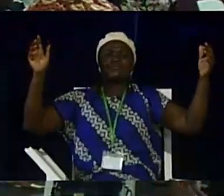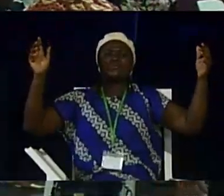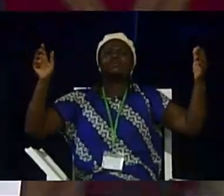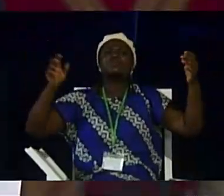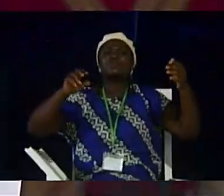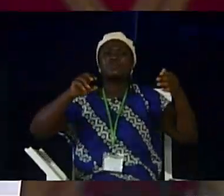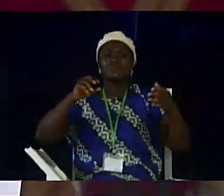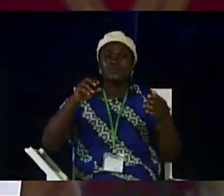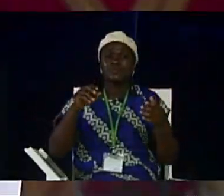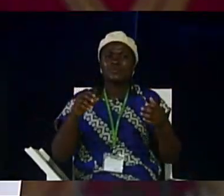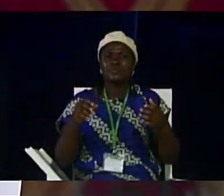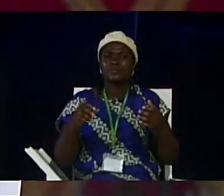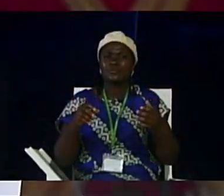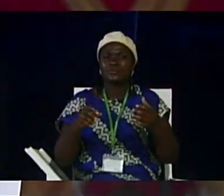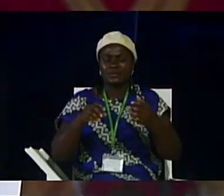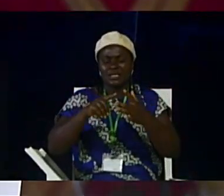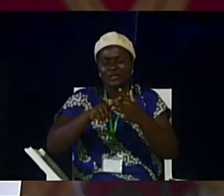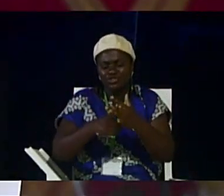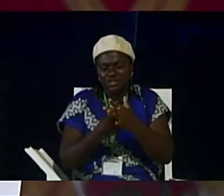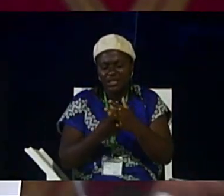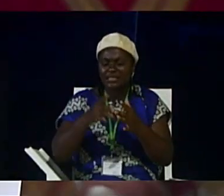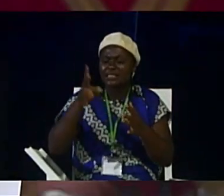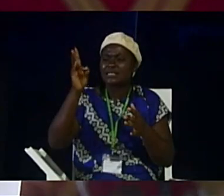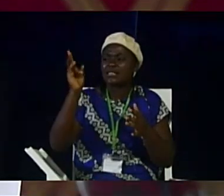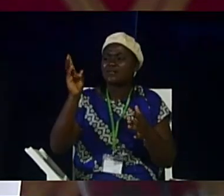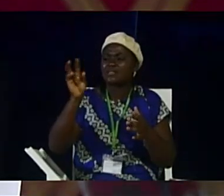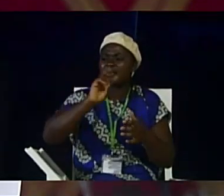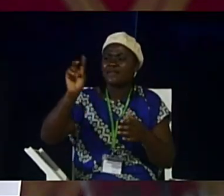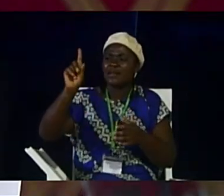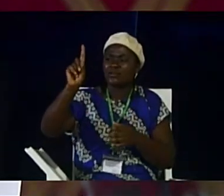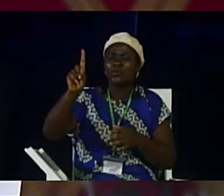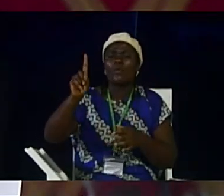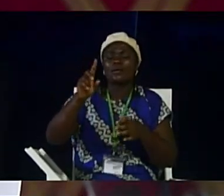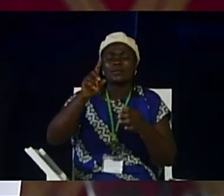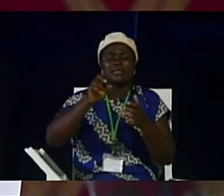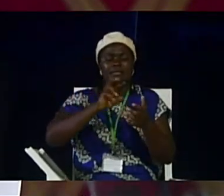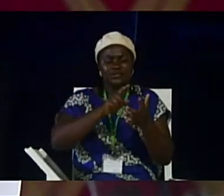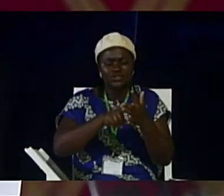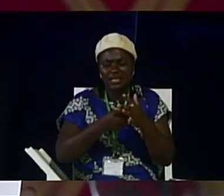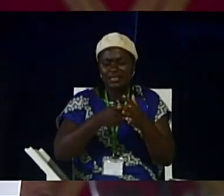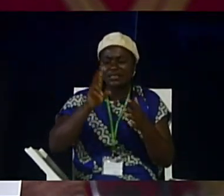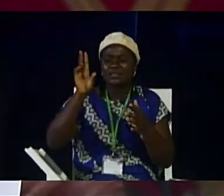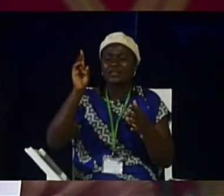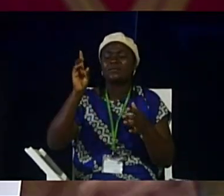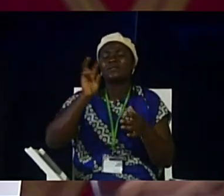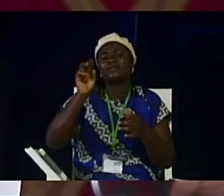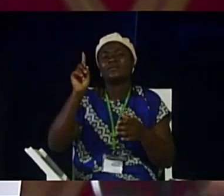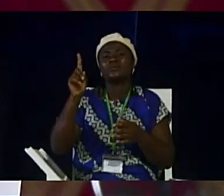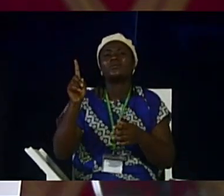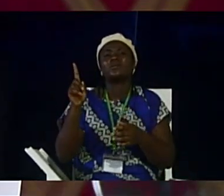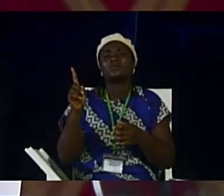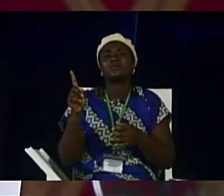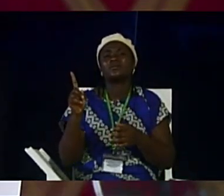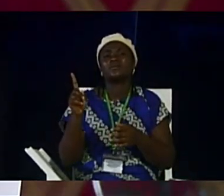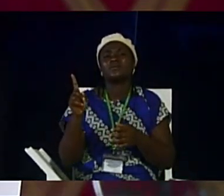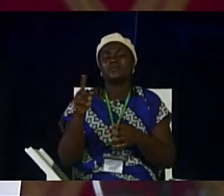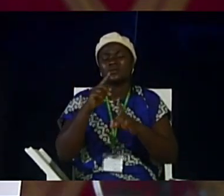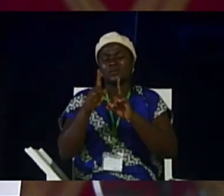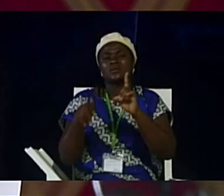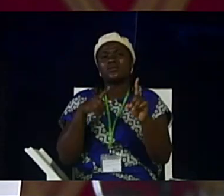Yet, in Genesis chapter 17, verse 1, Genesis 17, verse 1, when